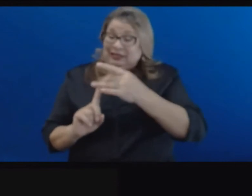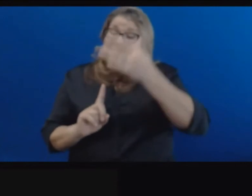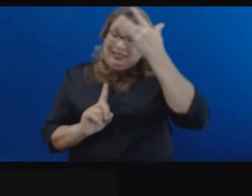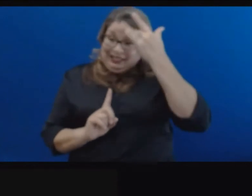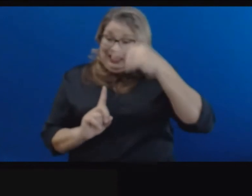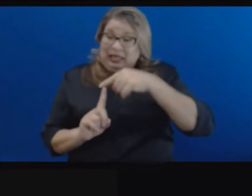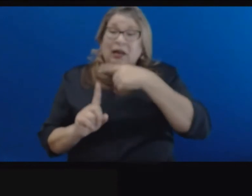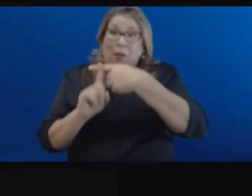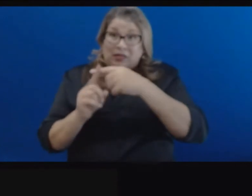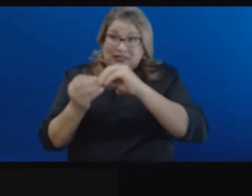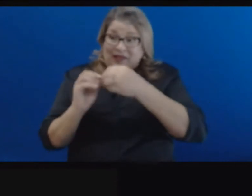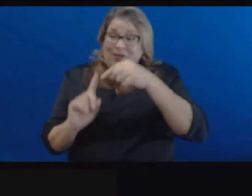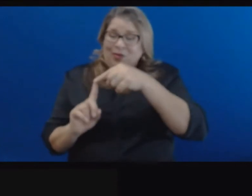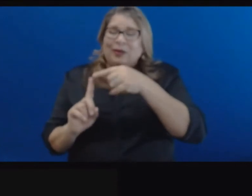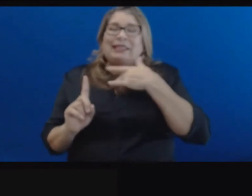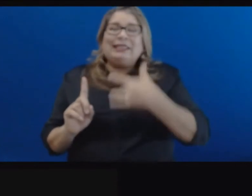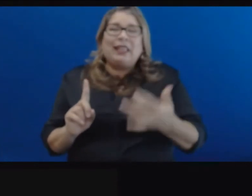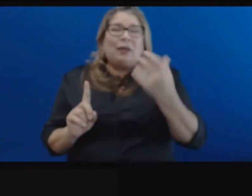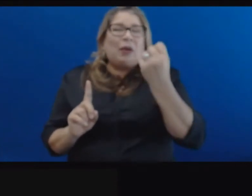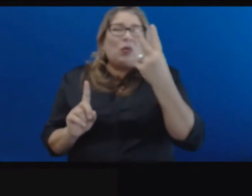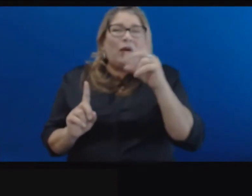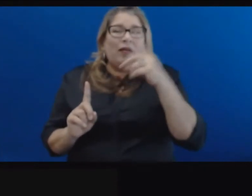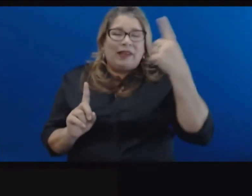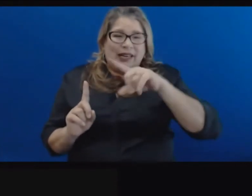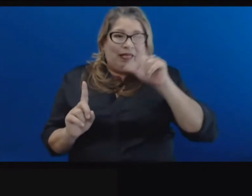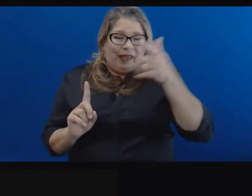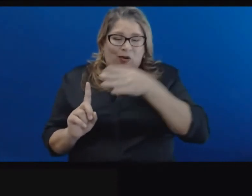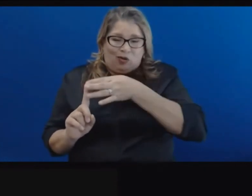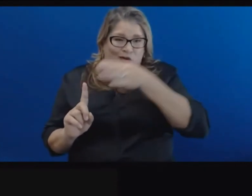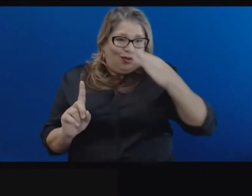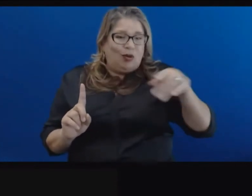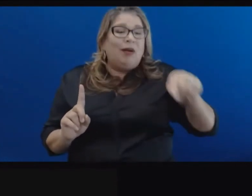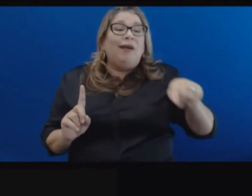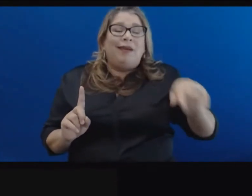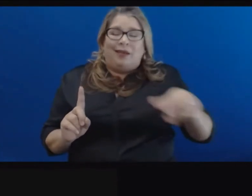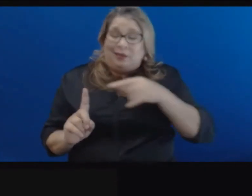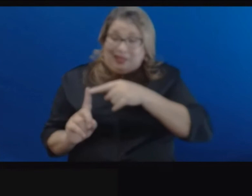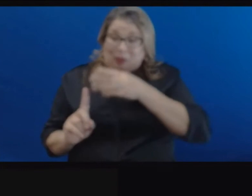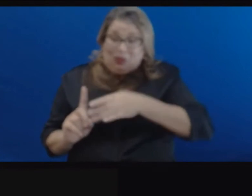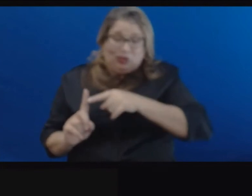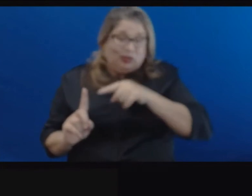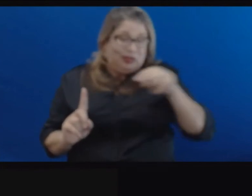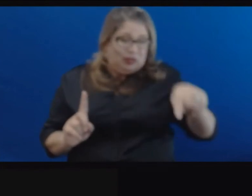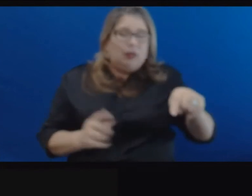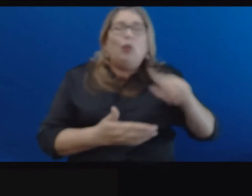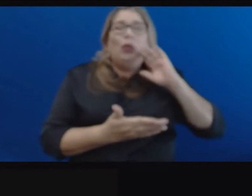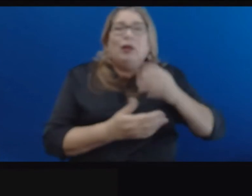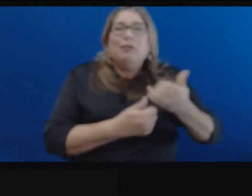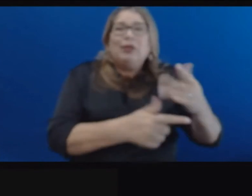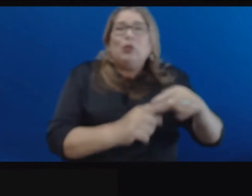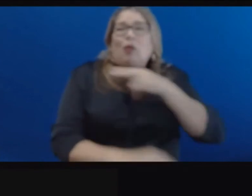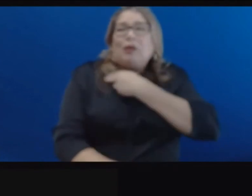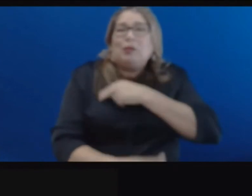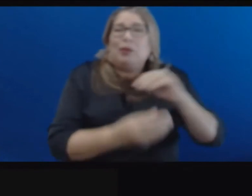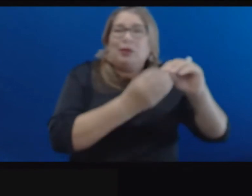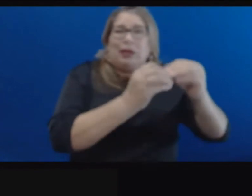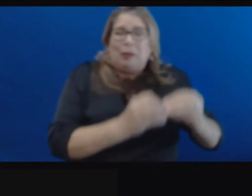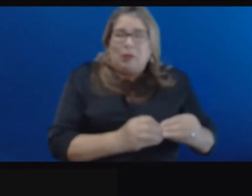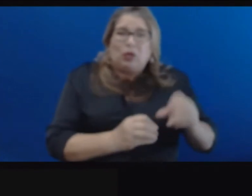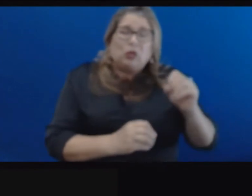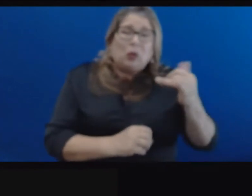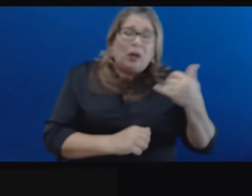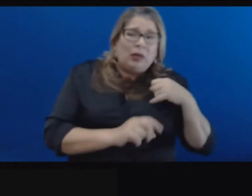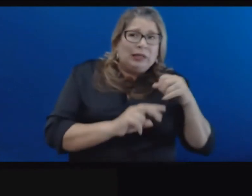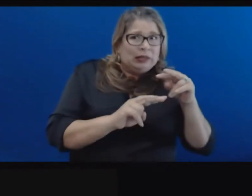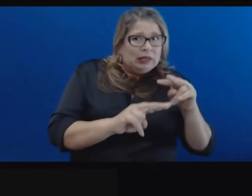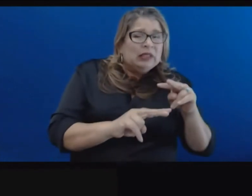hospitals. So we're right there. I'd say we're kind of in the middle. So it is encouraging to see not as significant